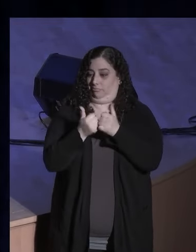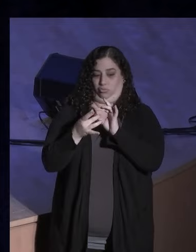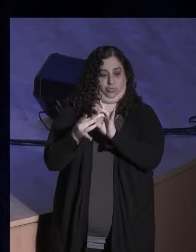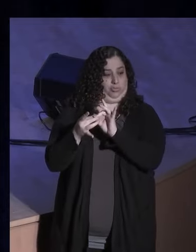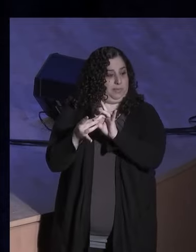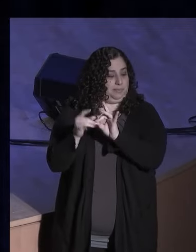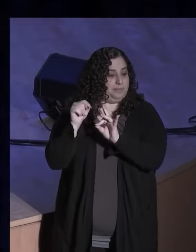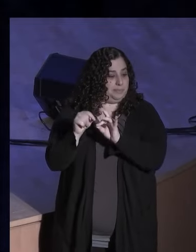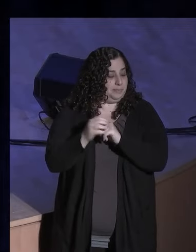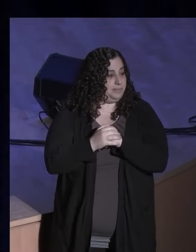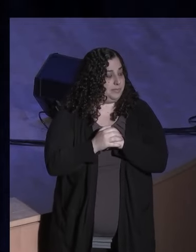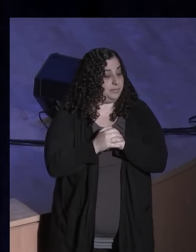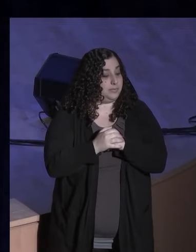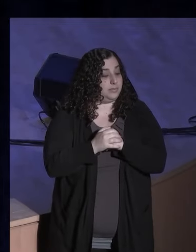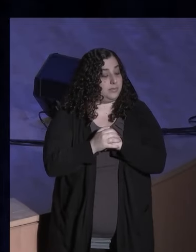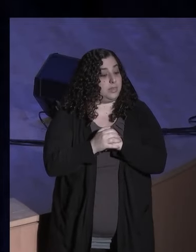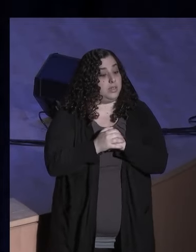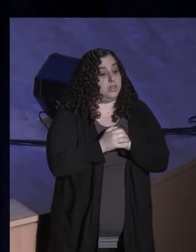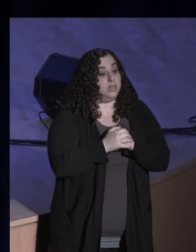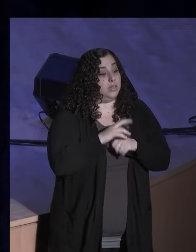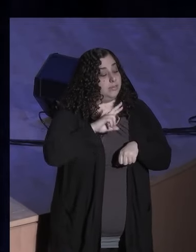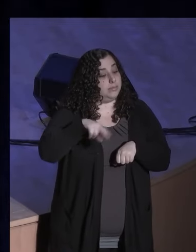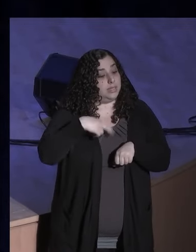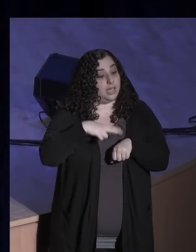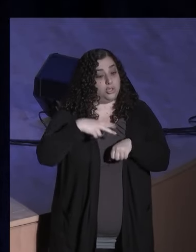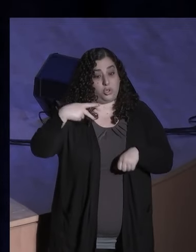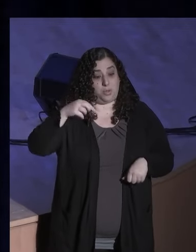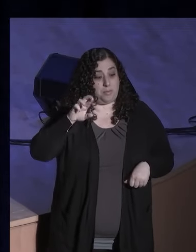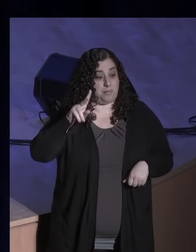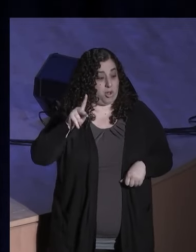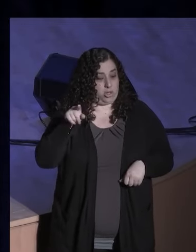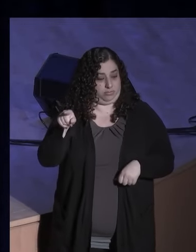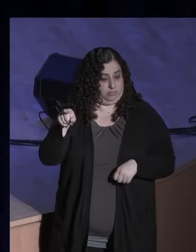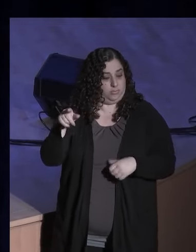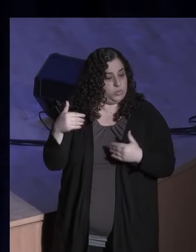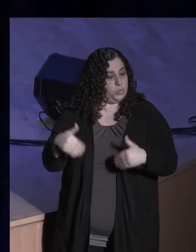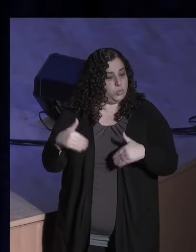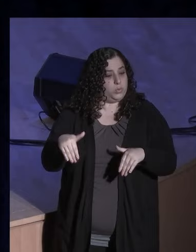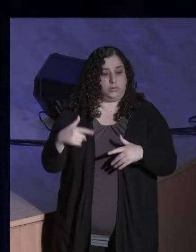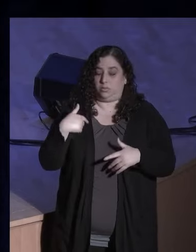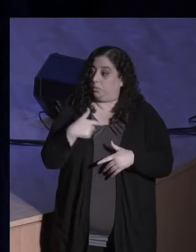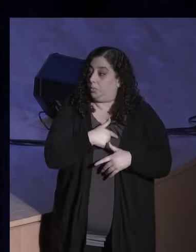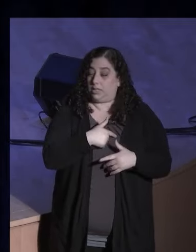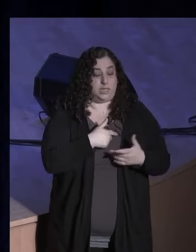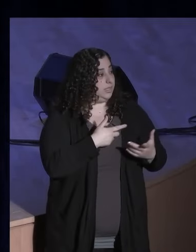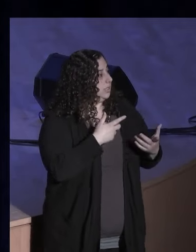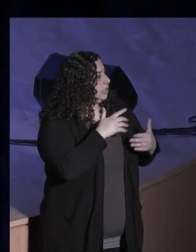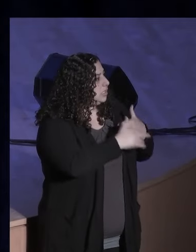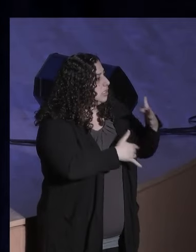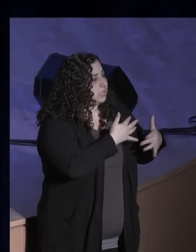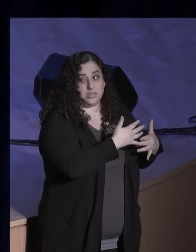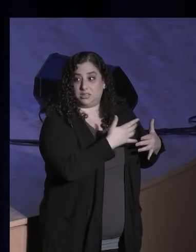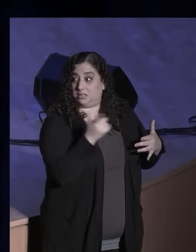the National Park Service and the Smithsonian produce together may look like a festival, and of course it is,